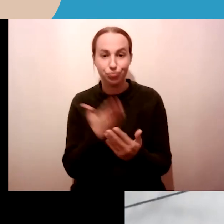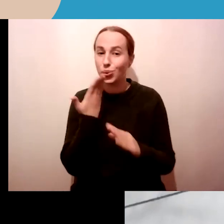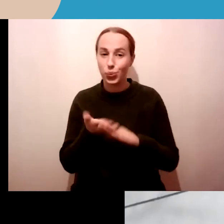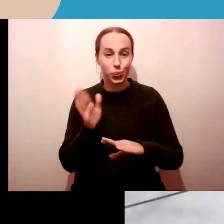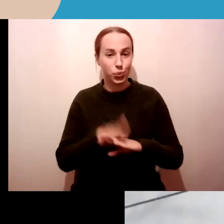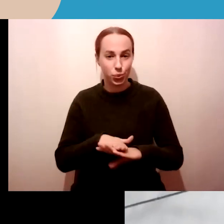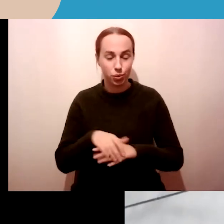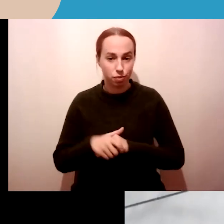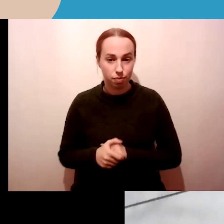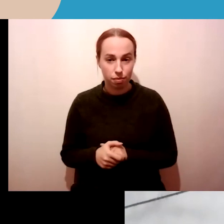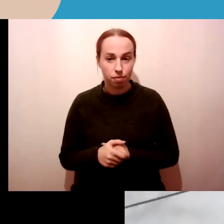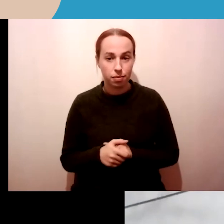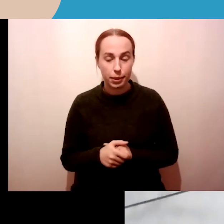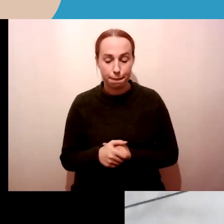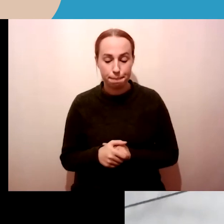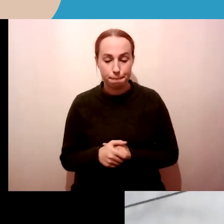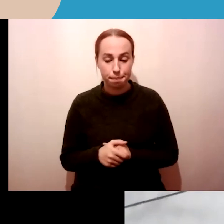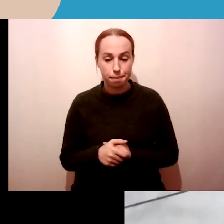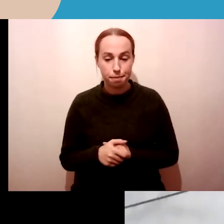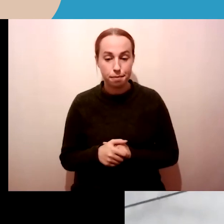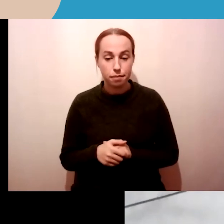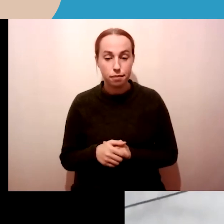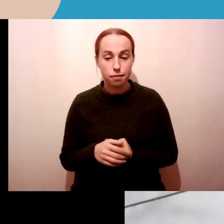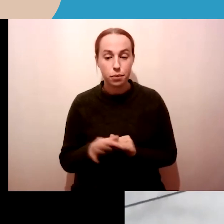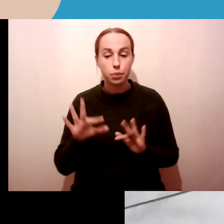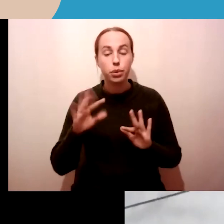It may be difficult to address these issues.